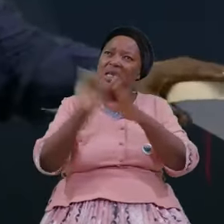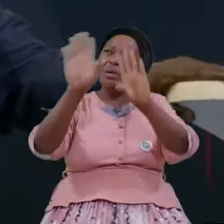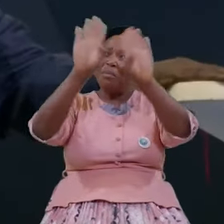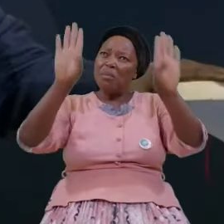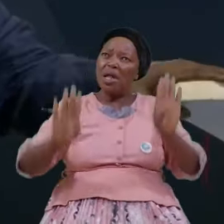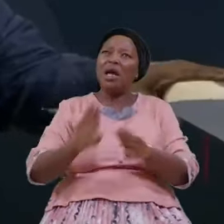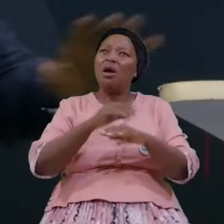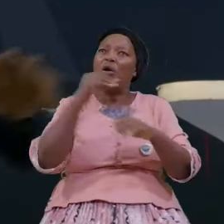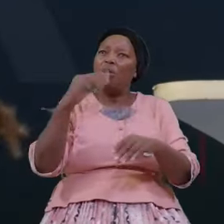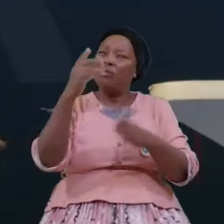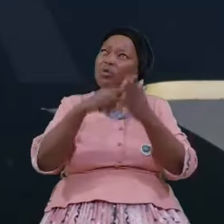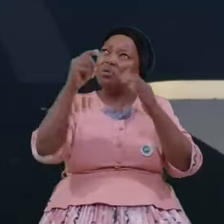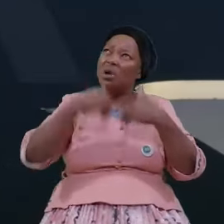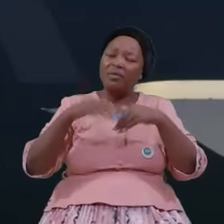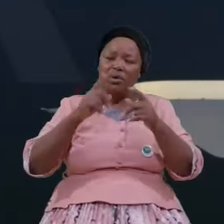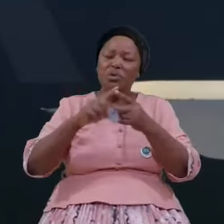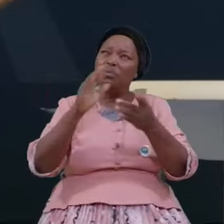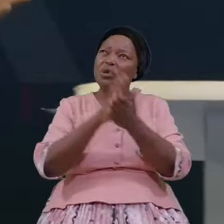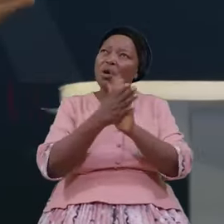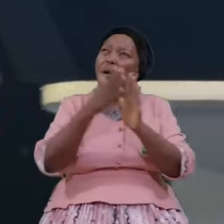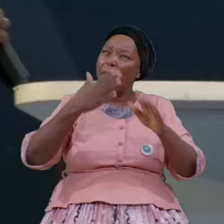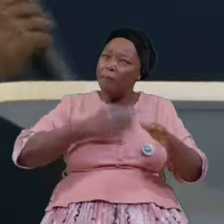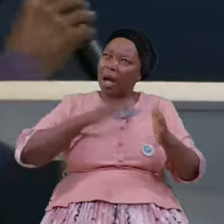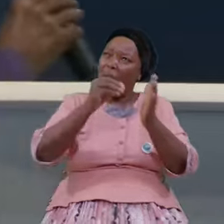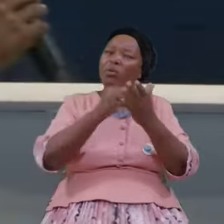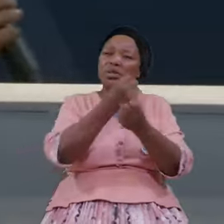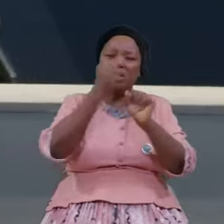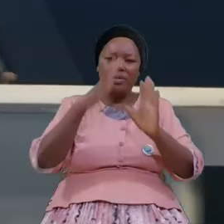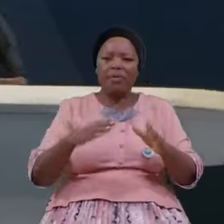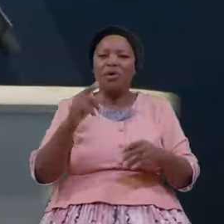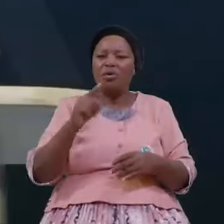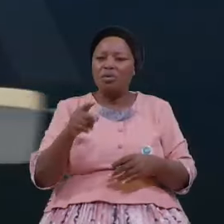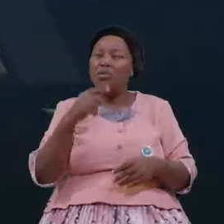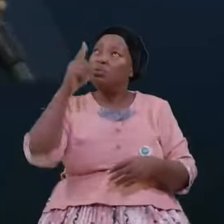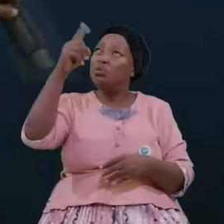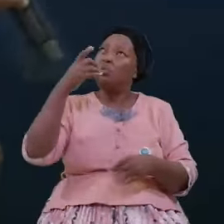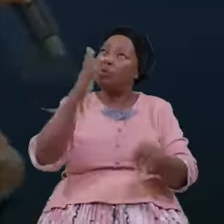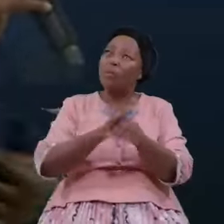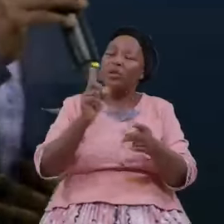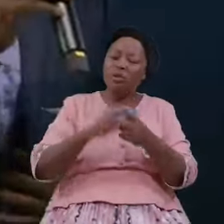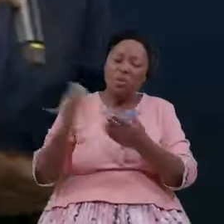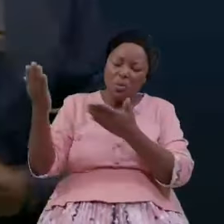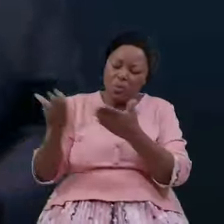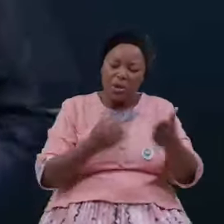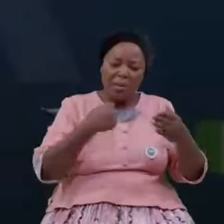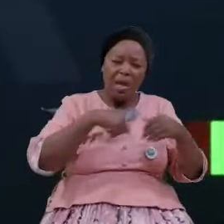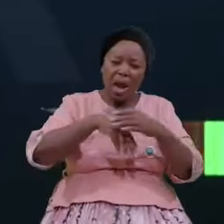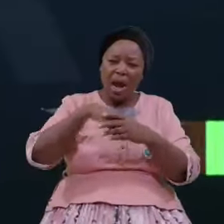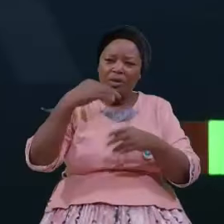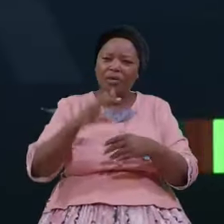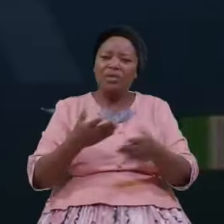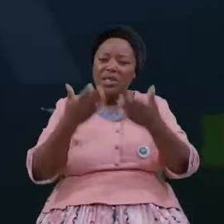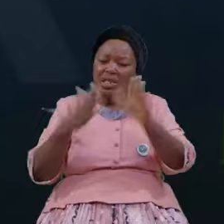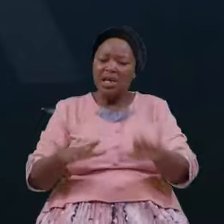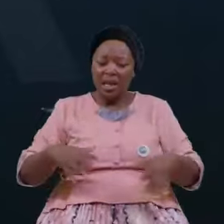become my Savior. You say you raised me from the dead life I've been